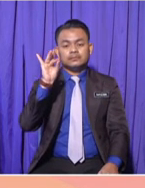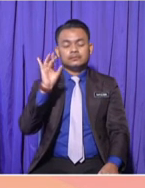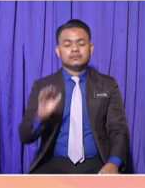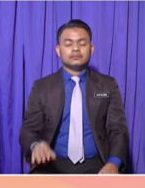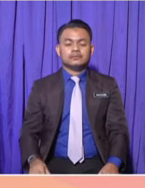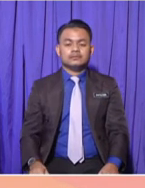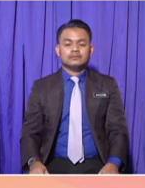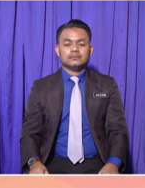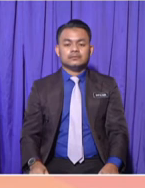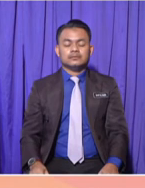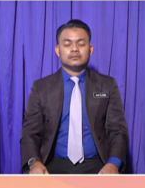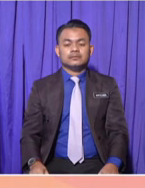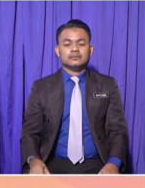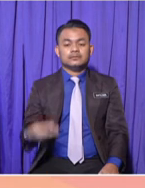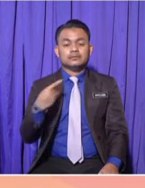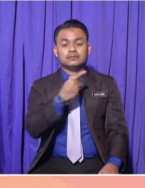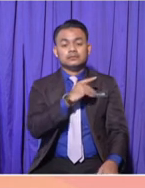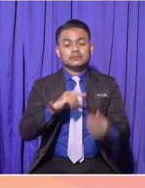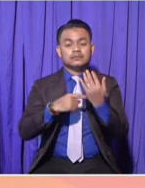with 800.